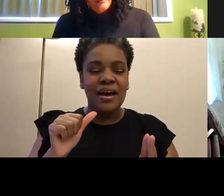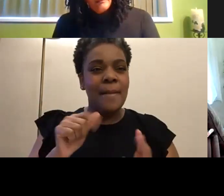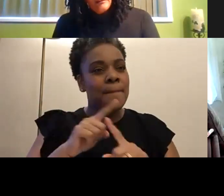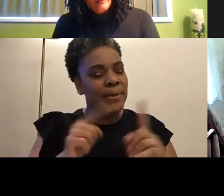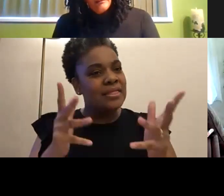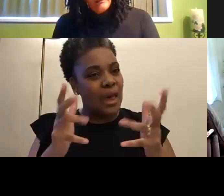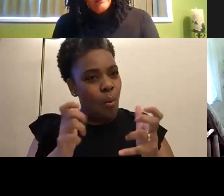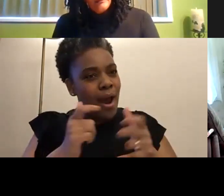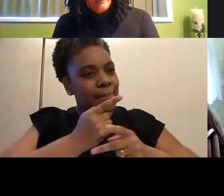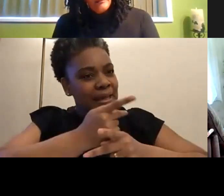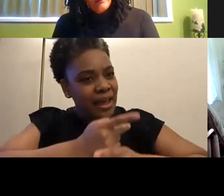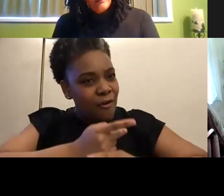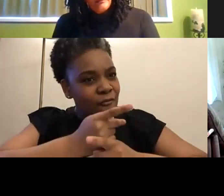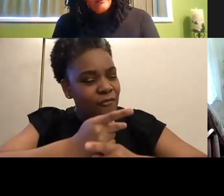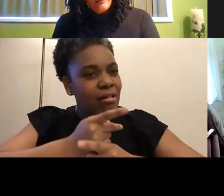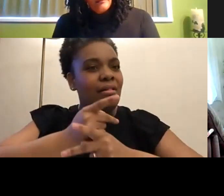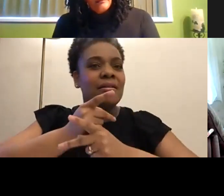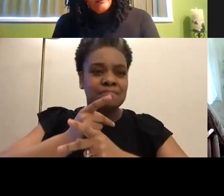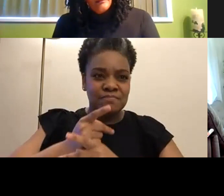be careful and cautious.